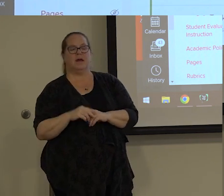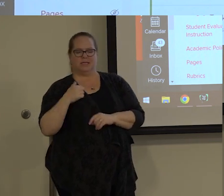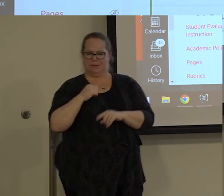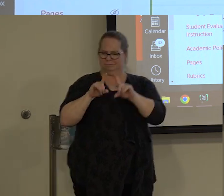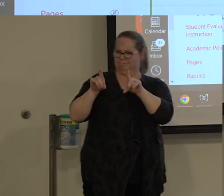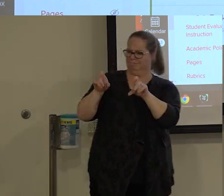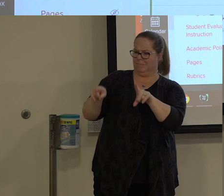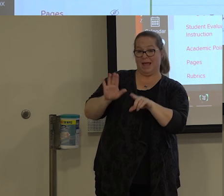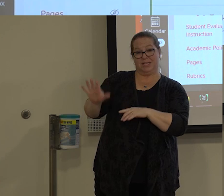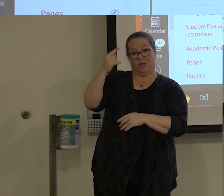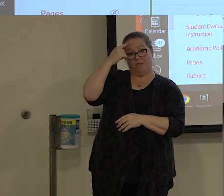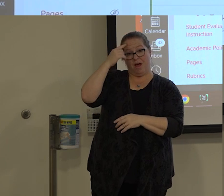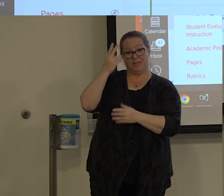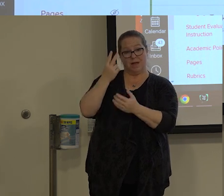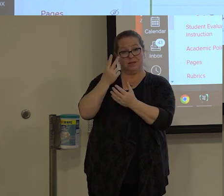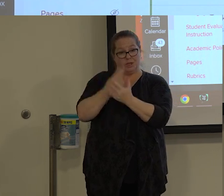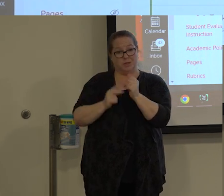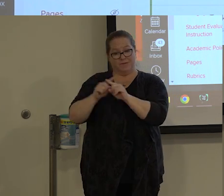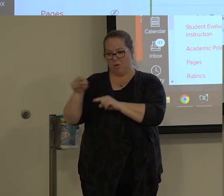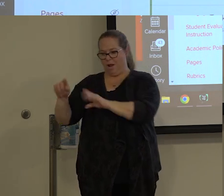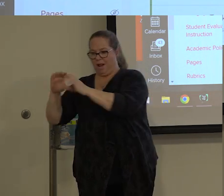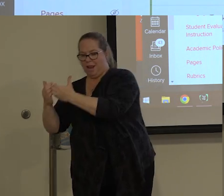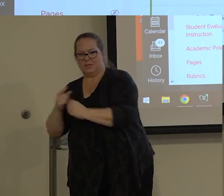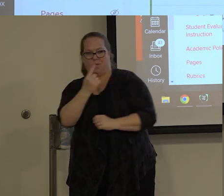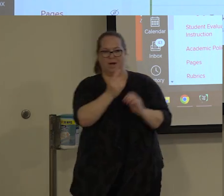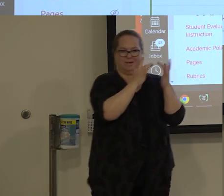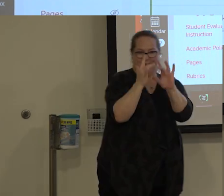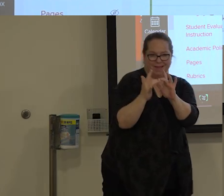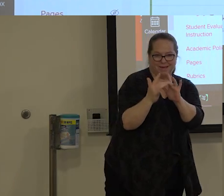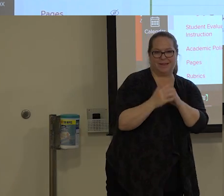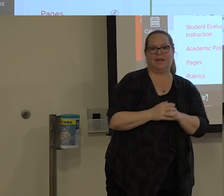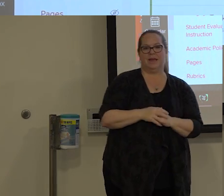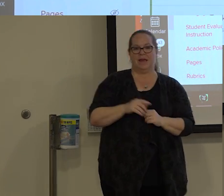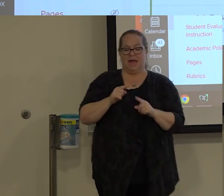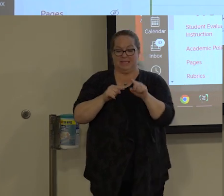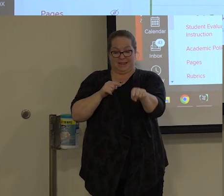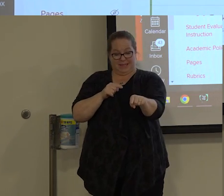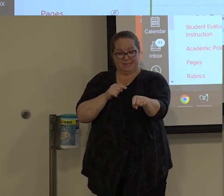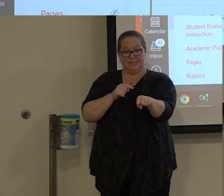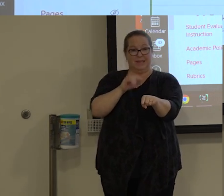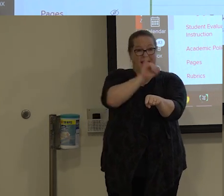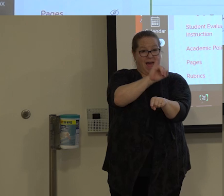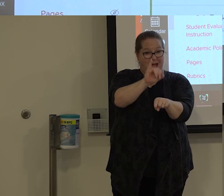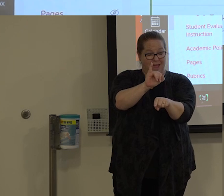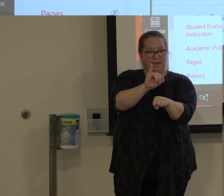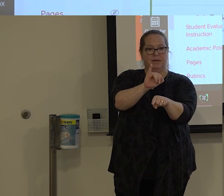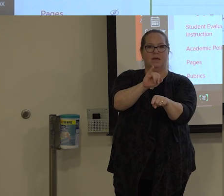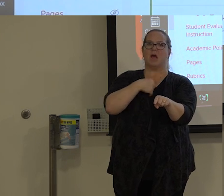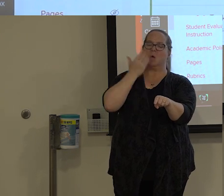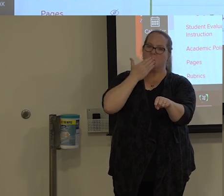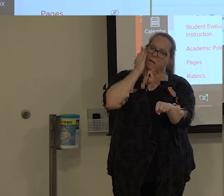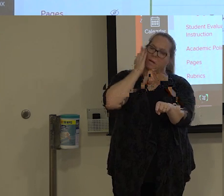asked him to give me his thoughts on the two modes. And he told me, with French 2101 in the II format, I've had a